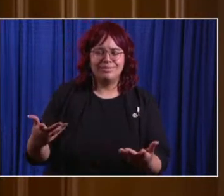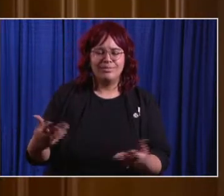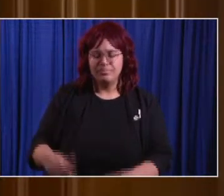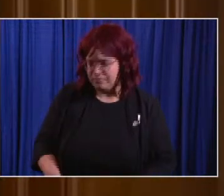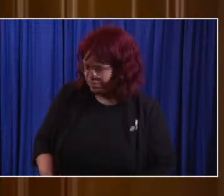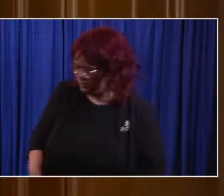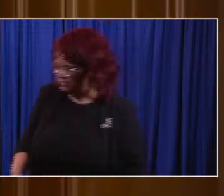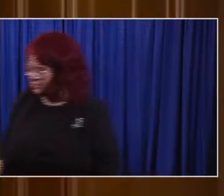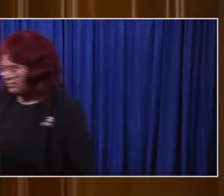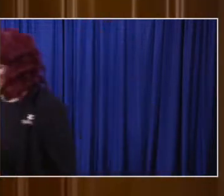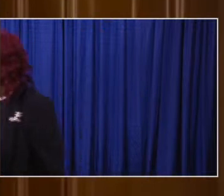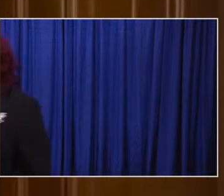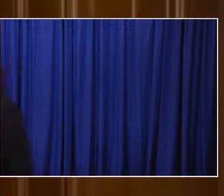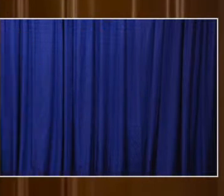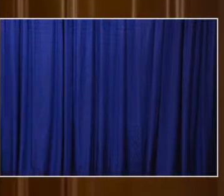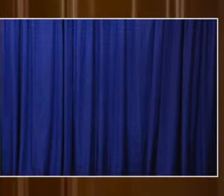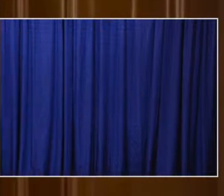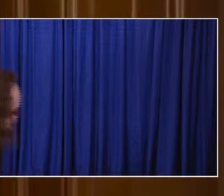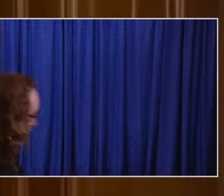true statewide.